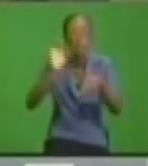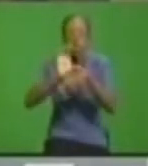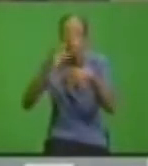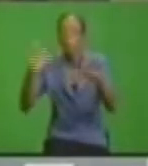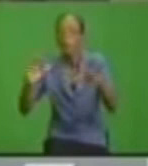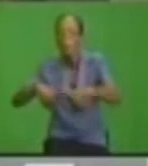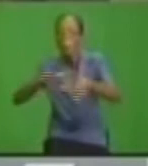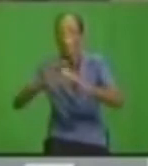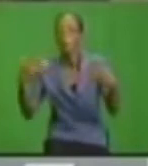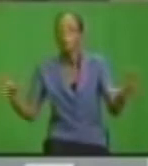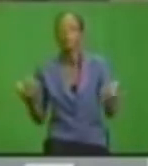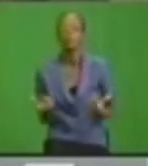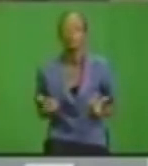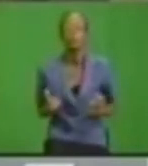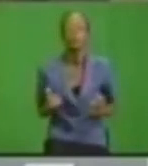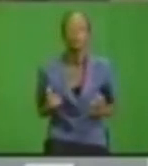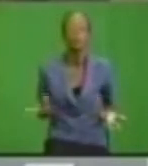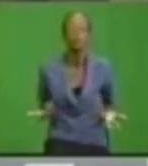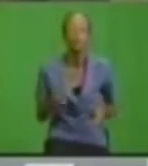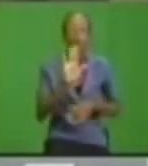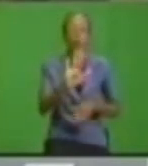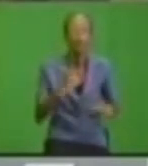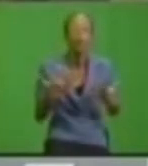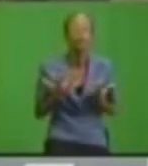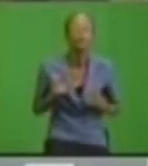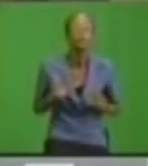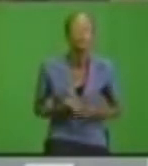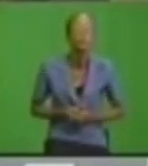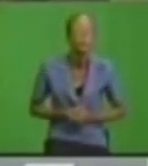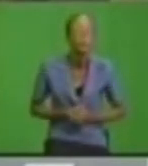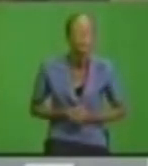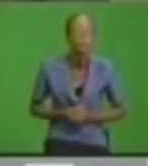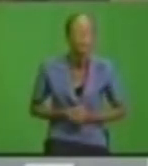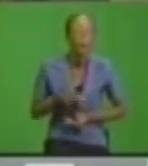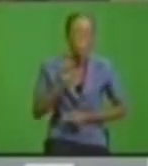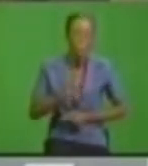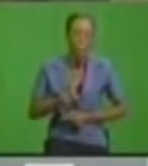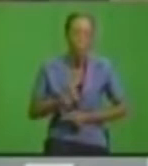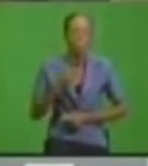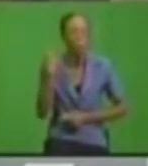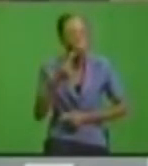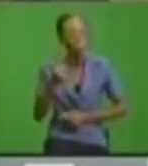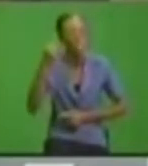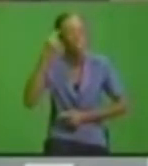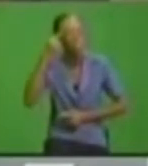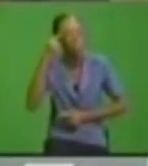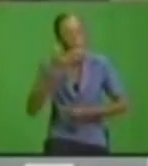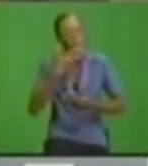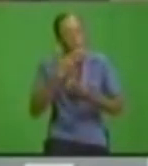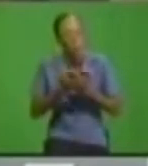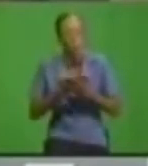of celebration in our daily lives to have beautiful thoughts